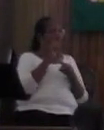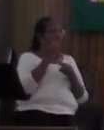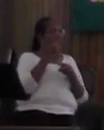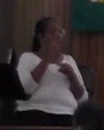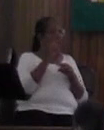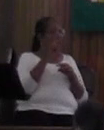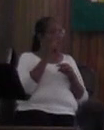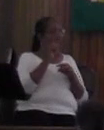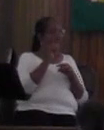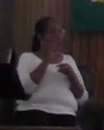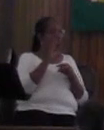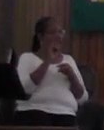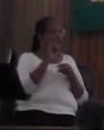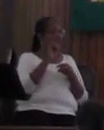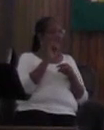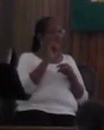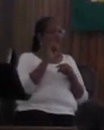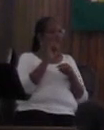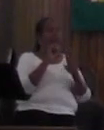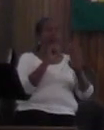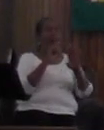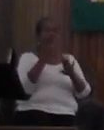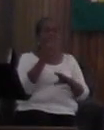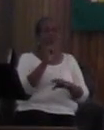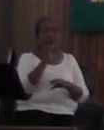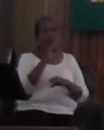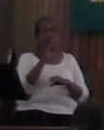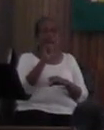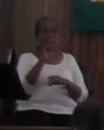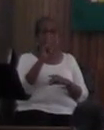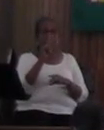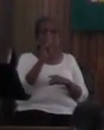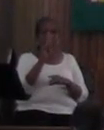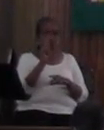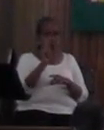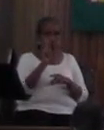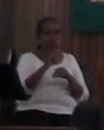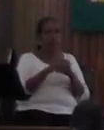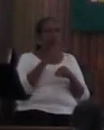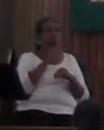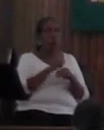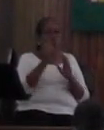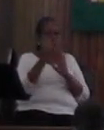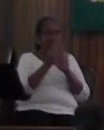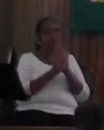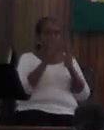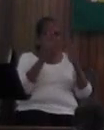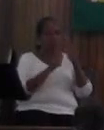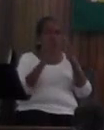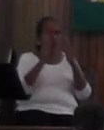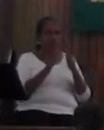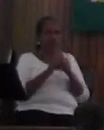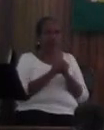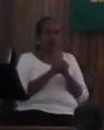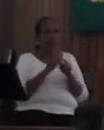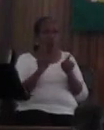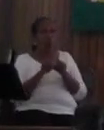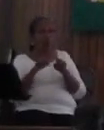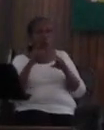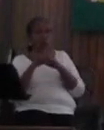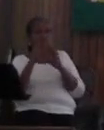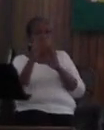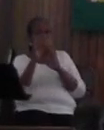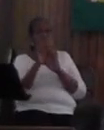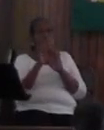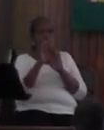Habakkuk, one of the Old Testament prophets. Even in the Old Testament, the true saints